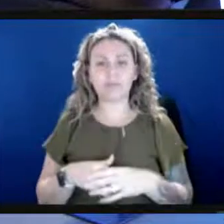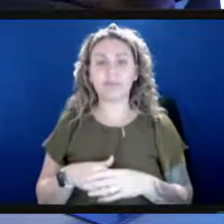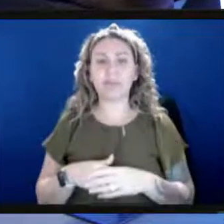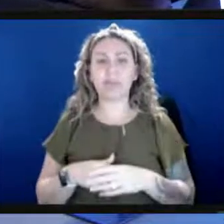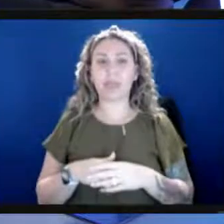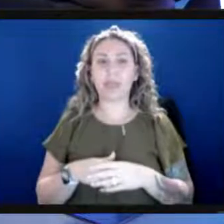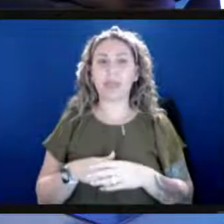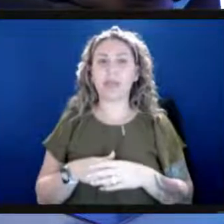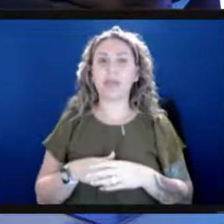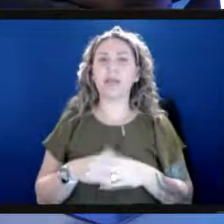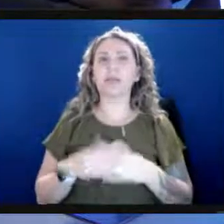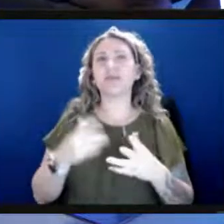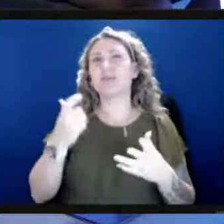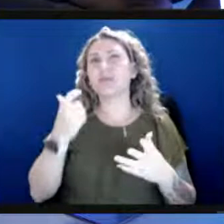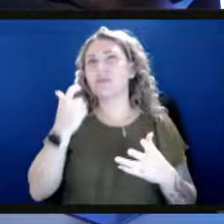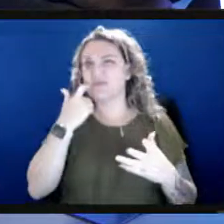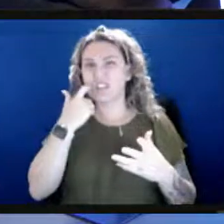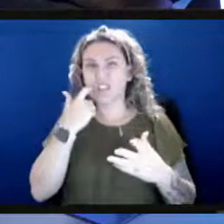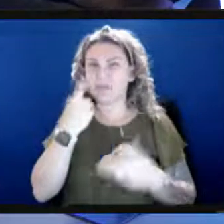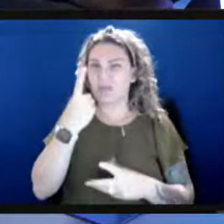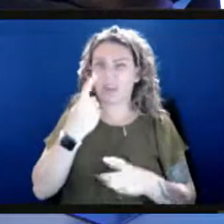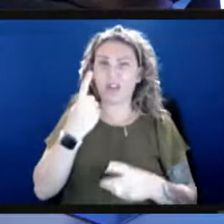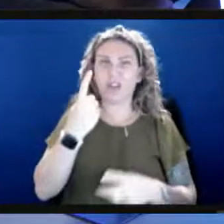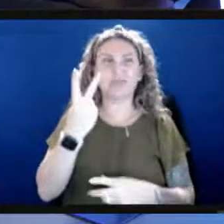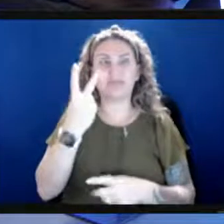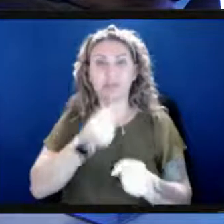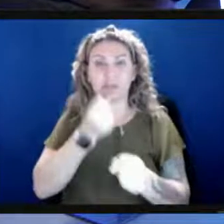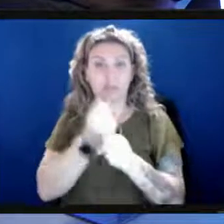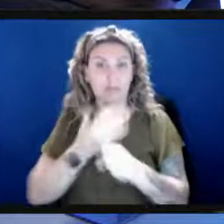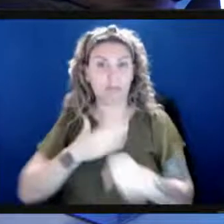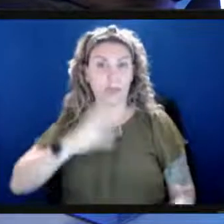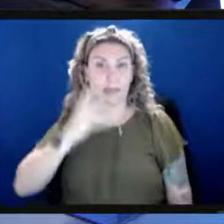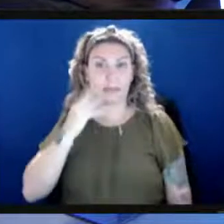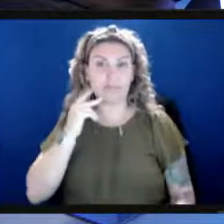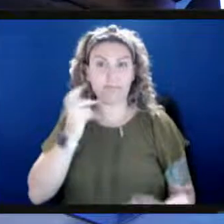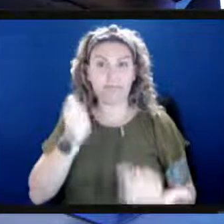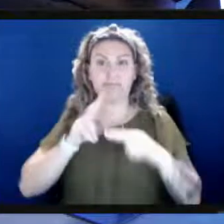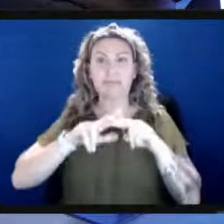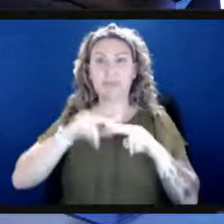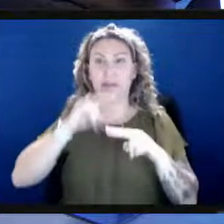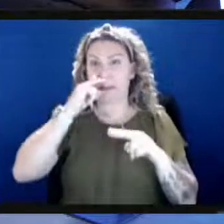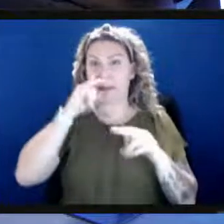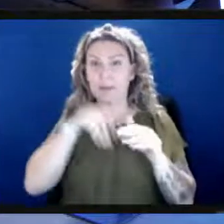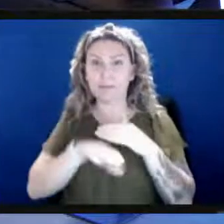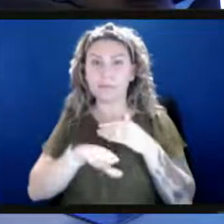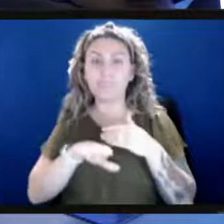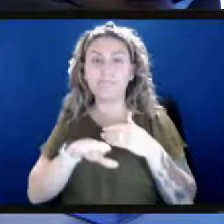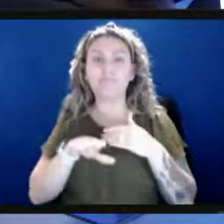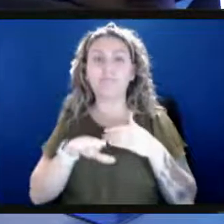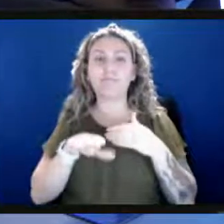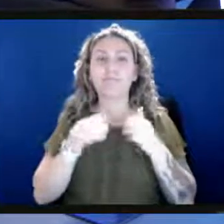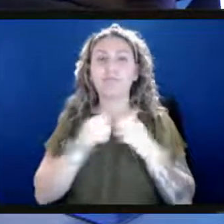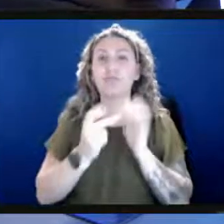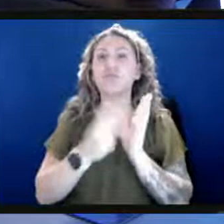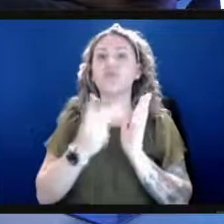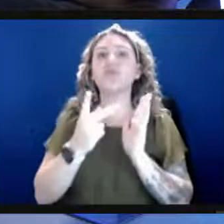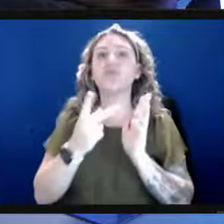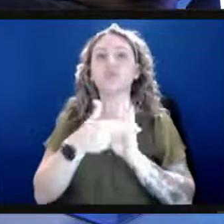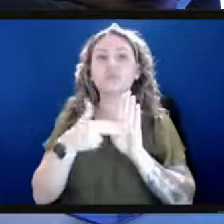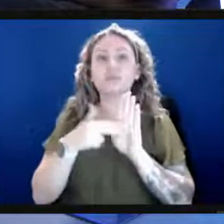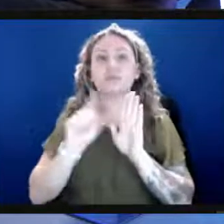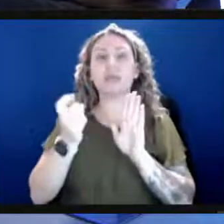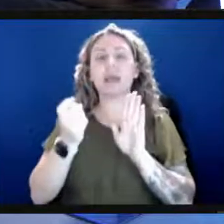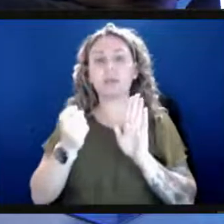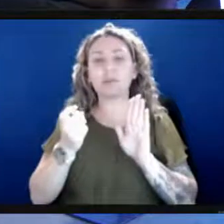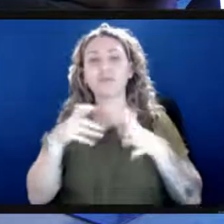over the past year to 2 years, from my experience, increasing number of kids are coming in, dual diagnosis. They're dealing with depression, they're